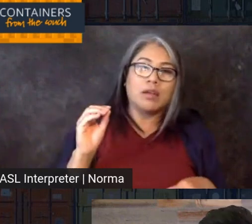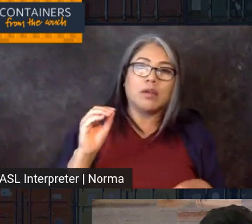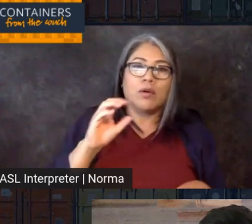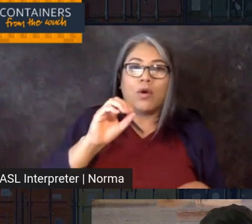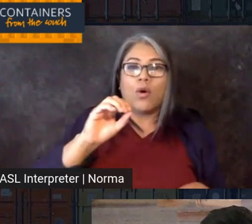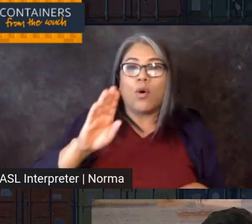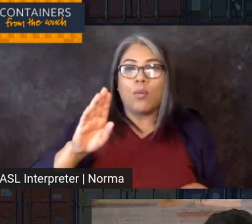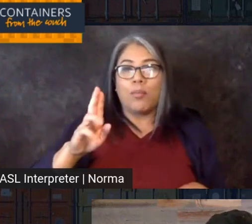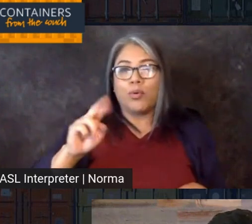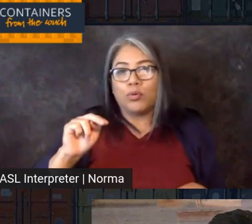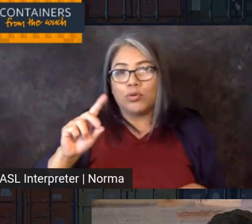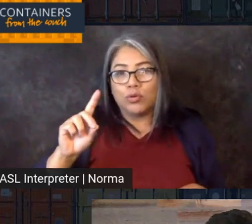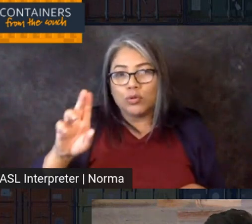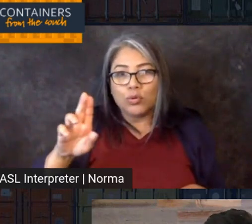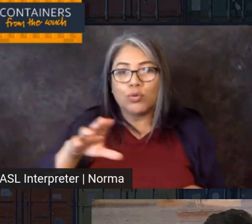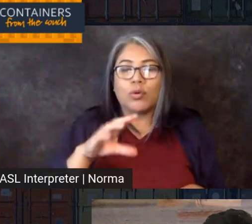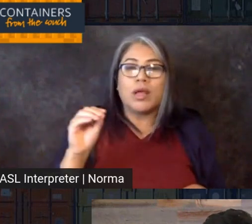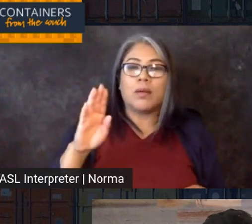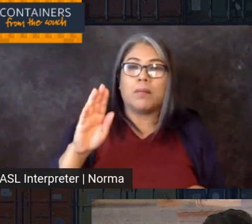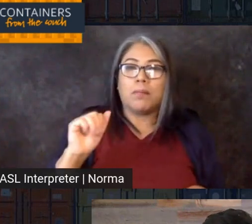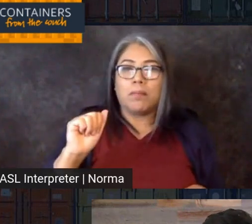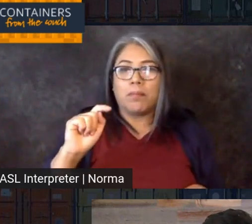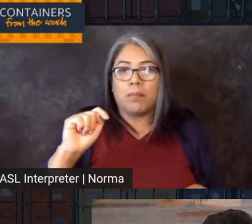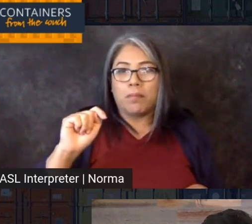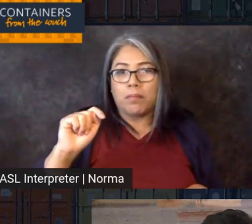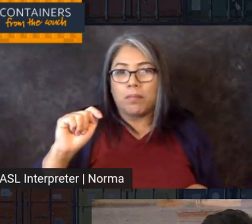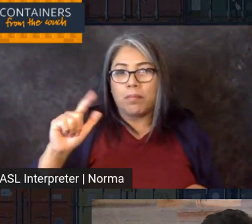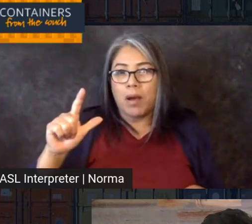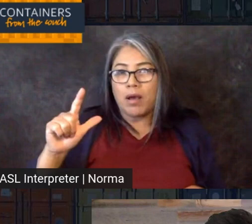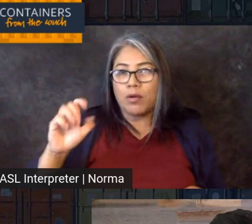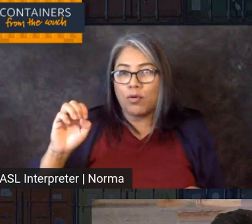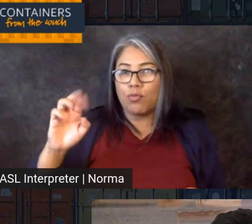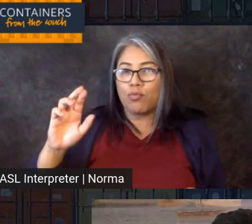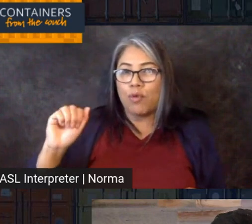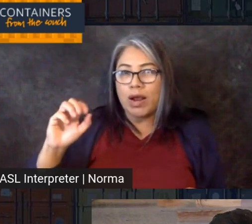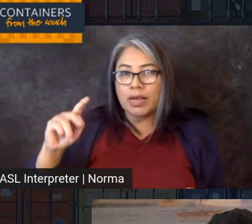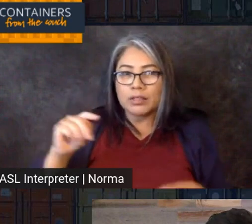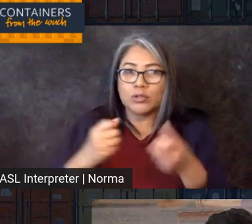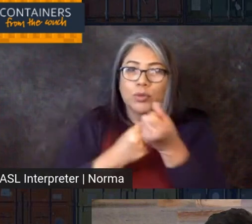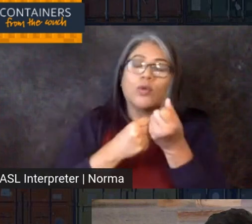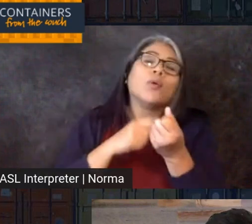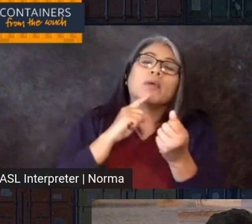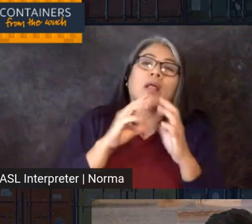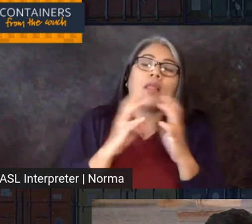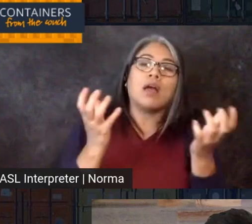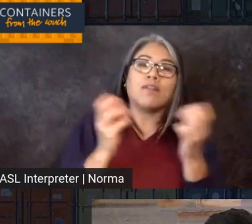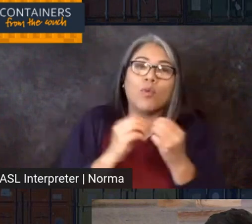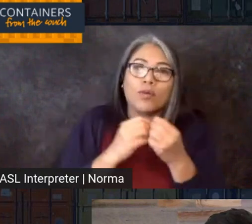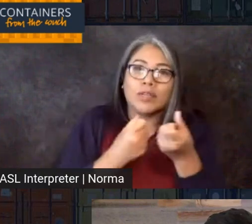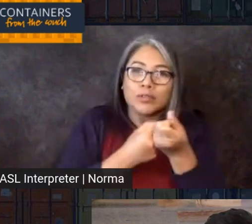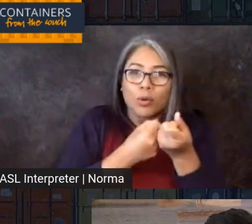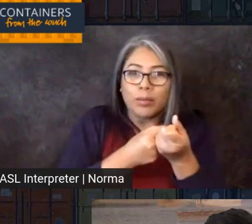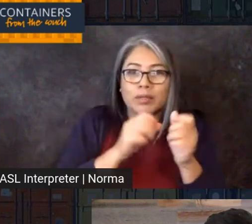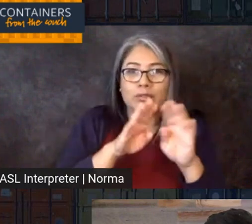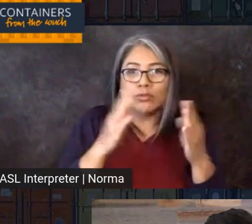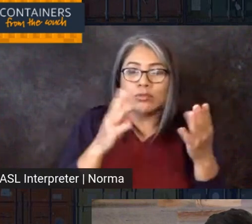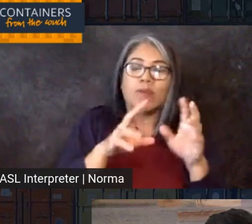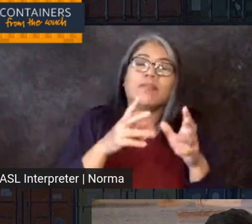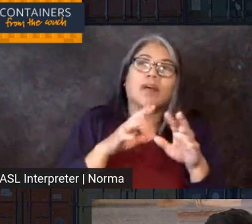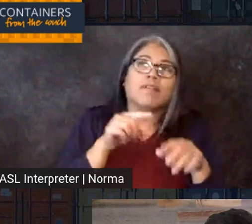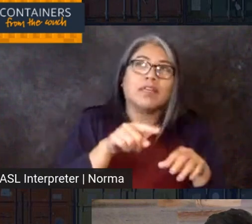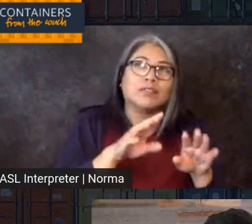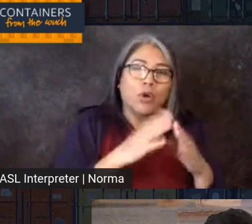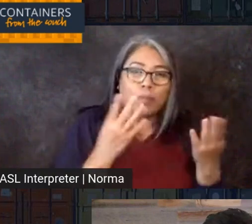going to be a lot more of these open source solutions supported by AWS that are going to be offered as part of EKS Anywhere, which we